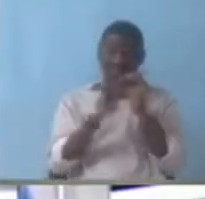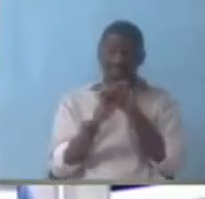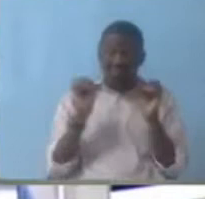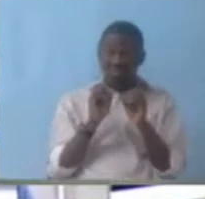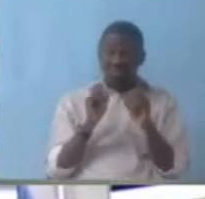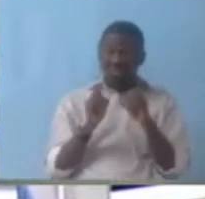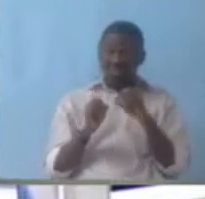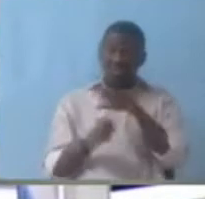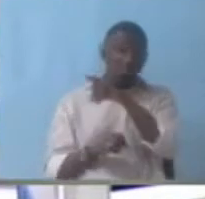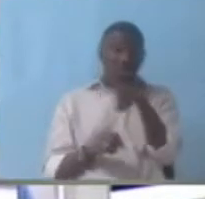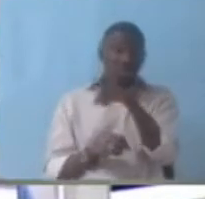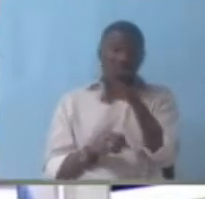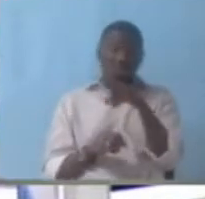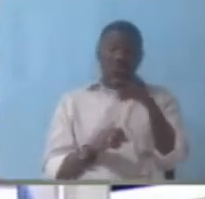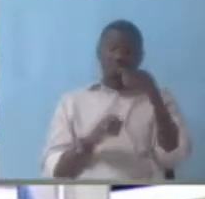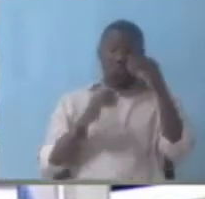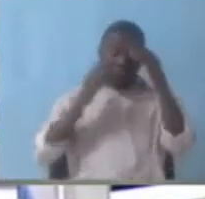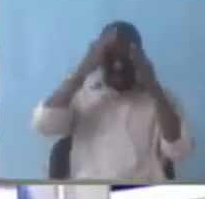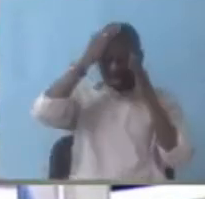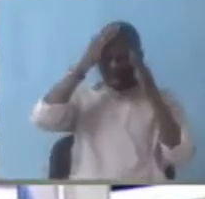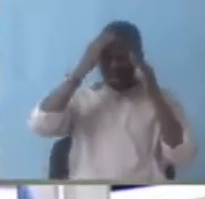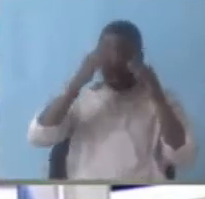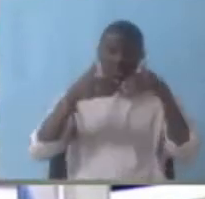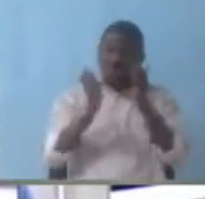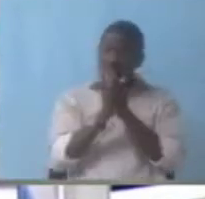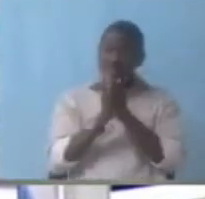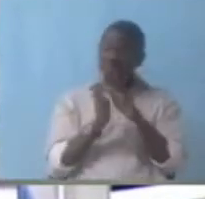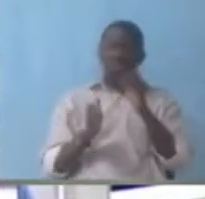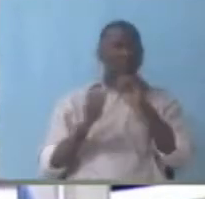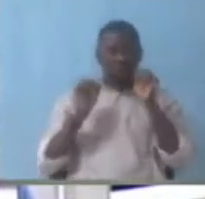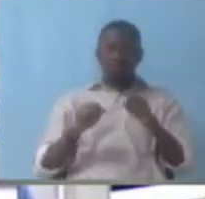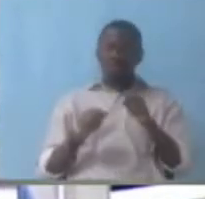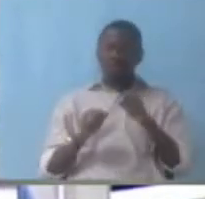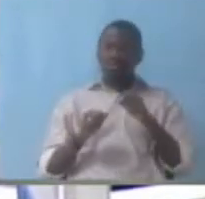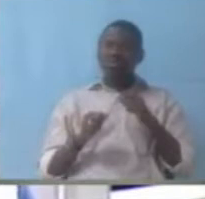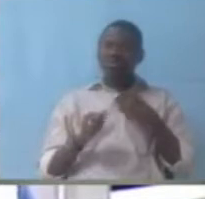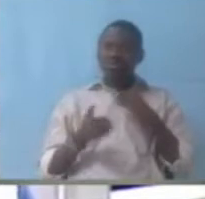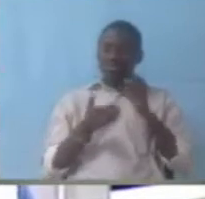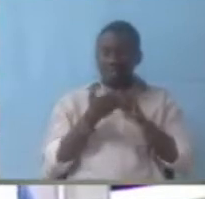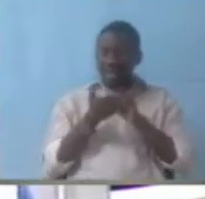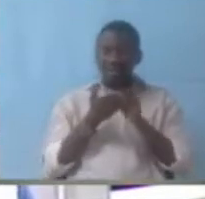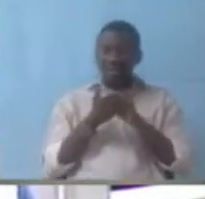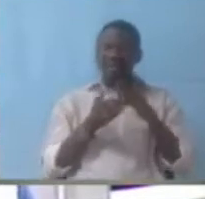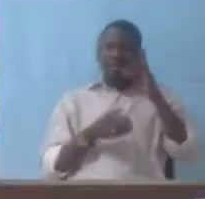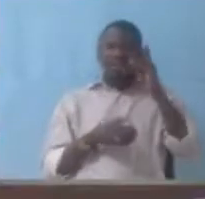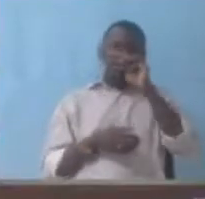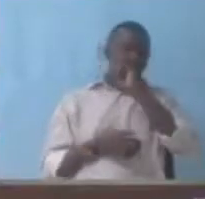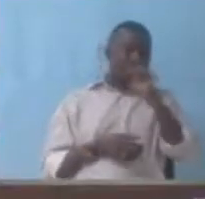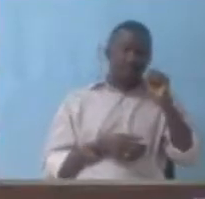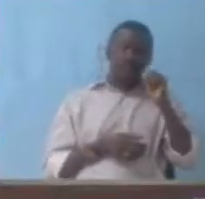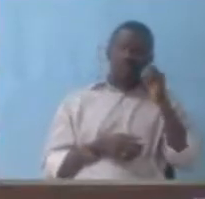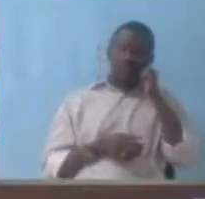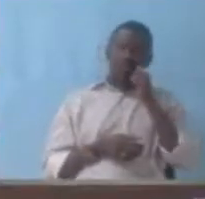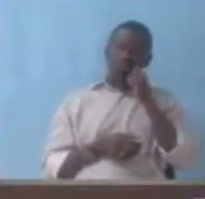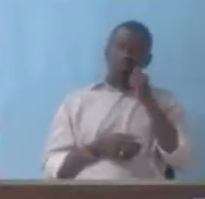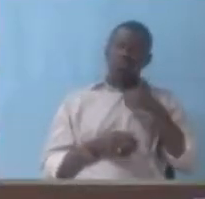those decrees by which they ruled this country. Itole ni wo decree ni nte fintino la jama kong puru mi alon ko suru mi alon ko inata ni itole imunafa wo